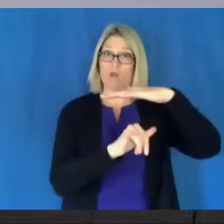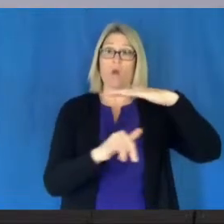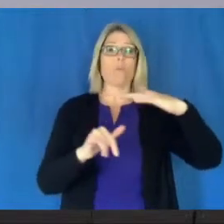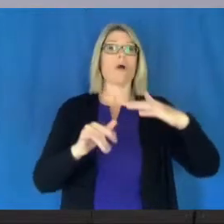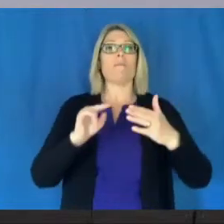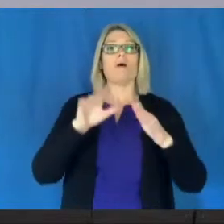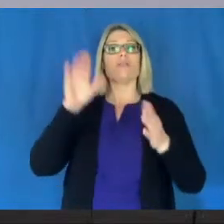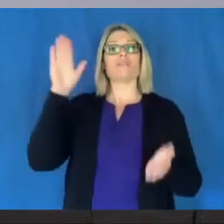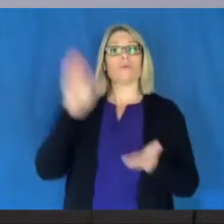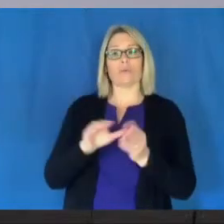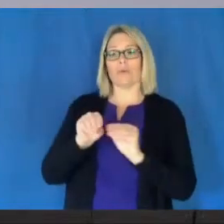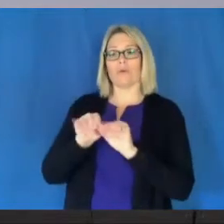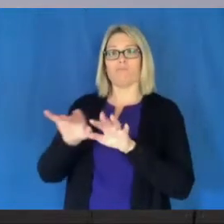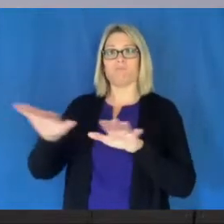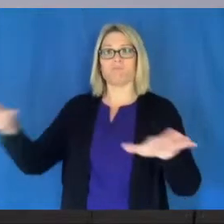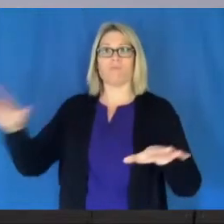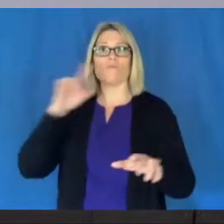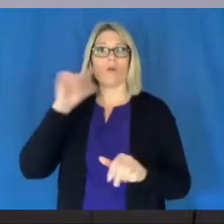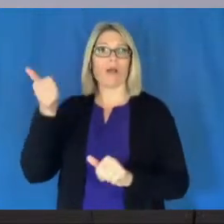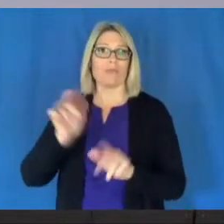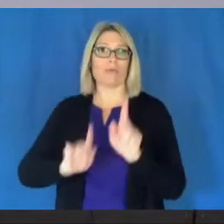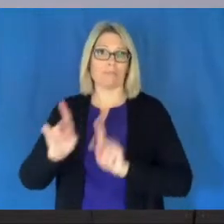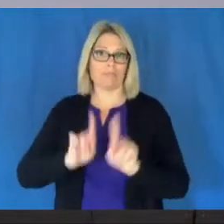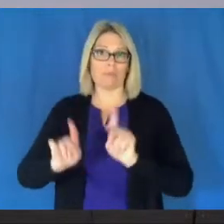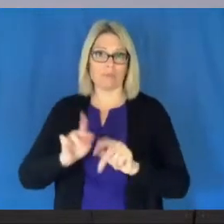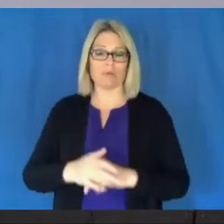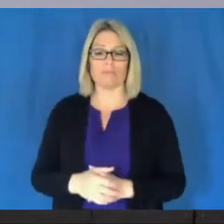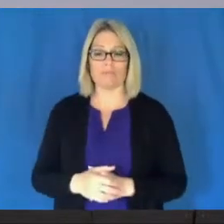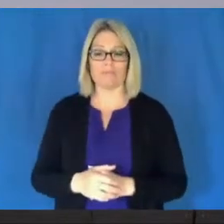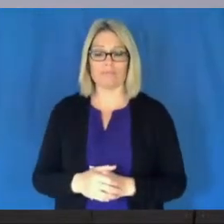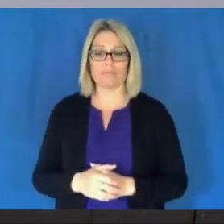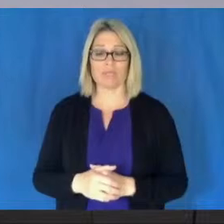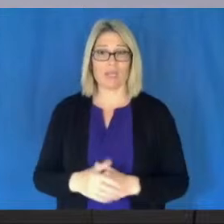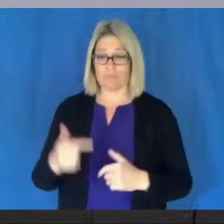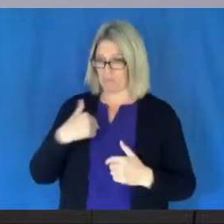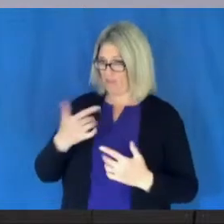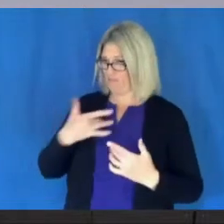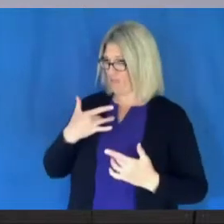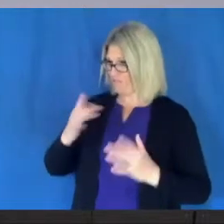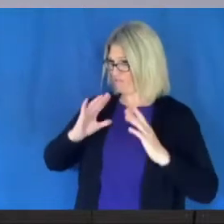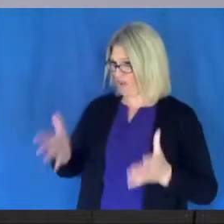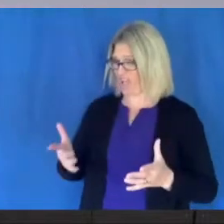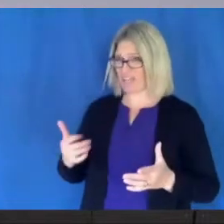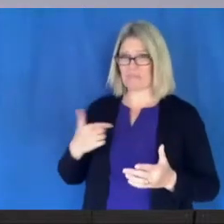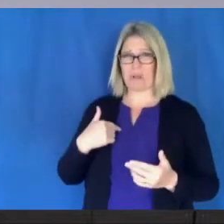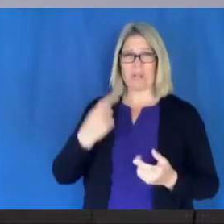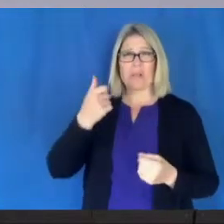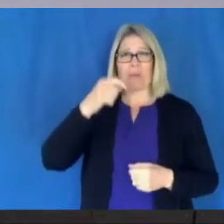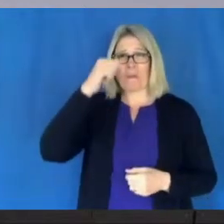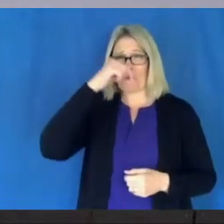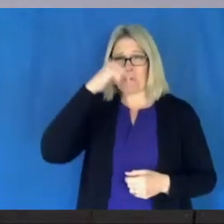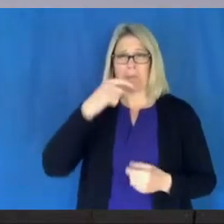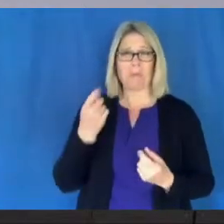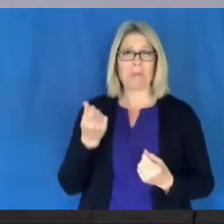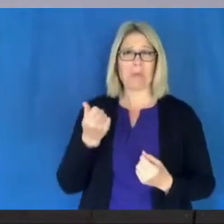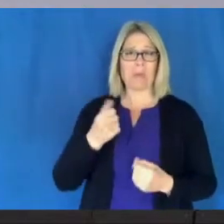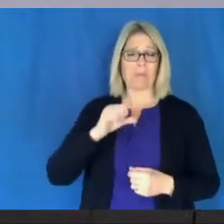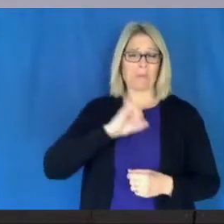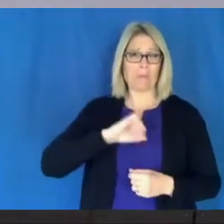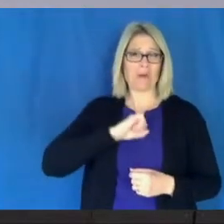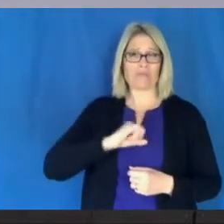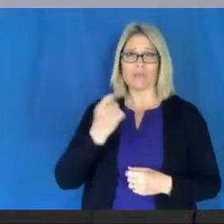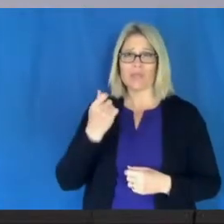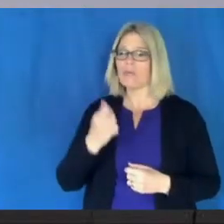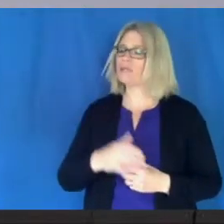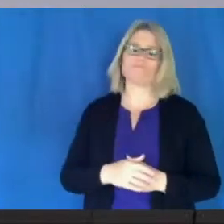other people. And even if they don't have symptoms or very mild symptoms, you need to